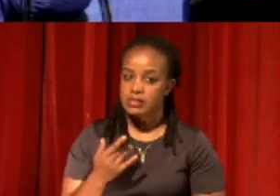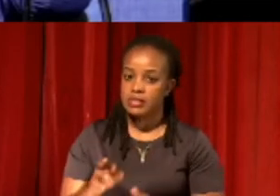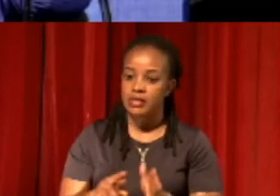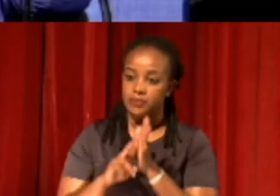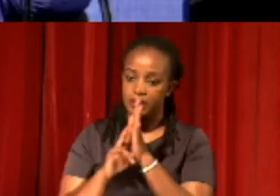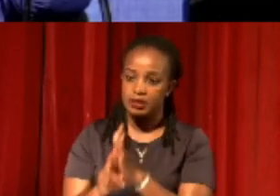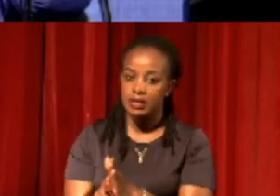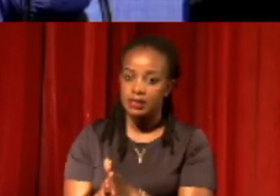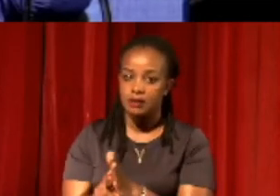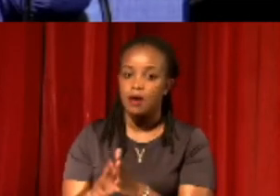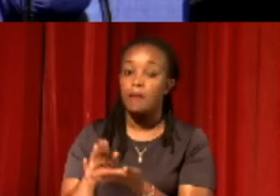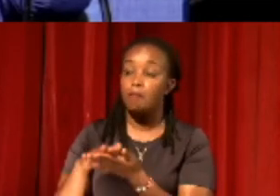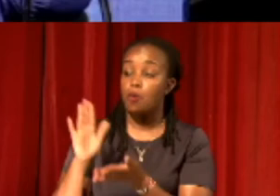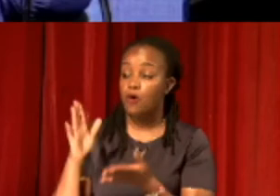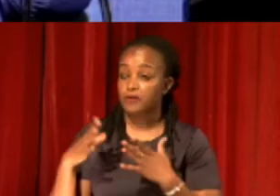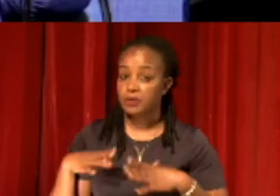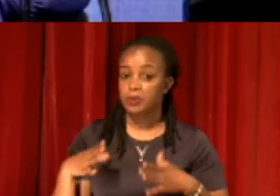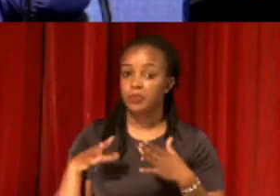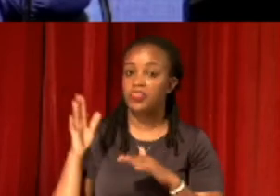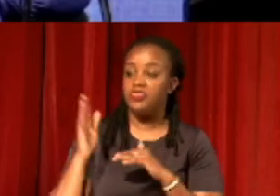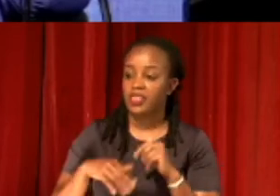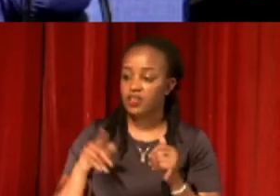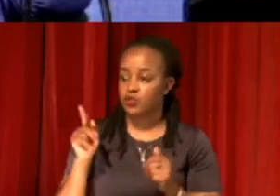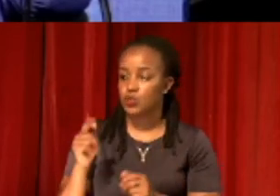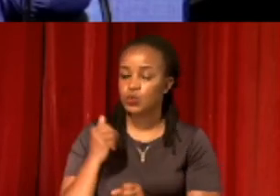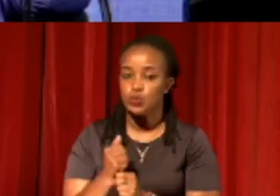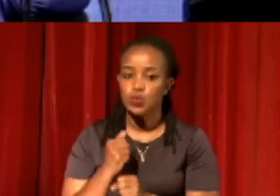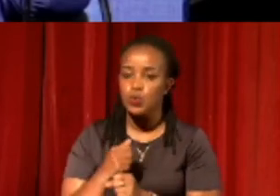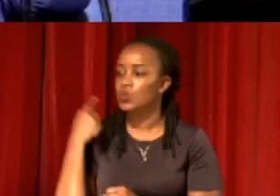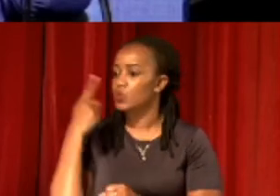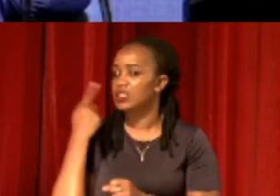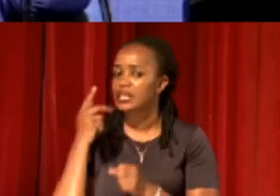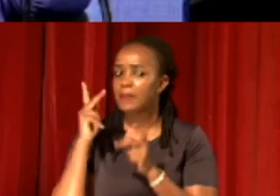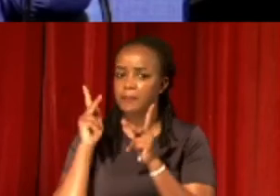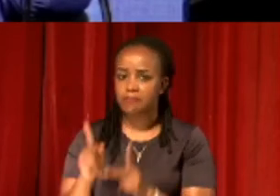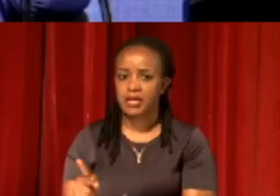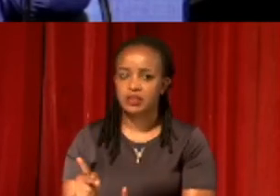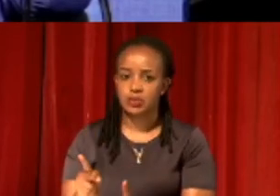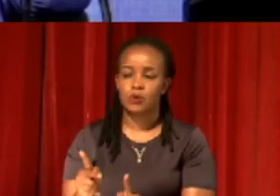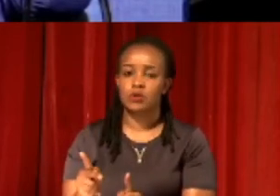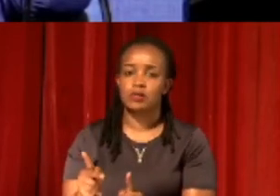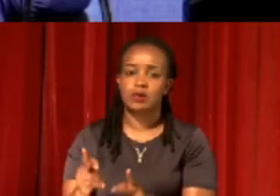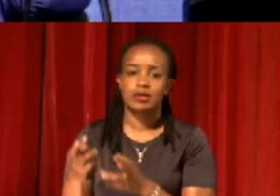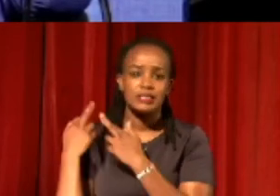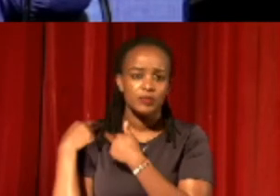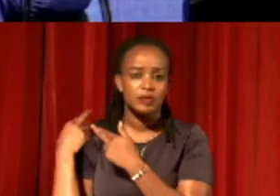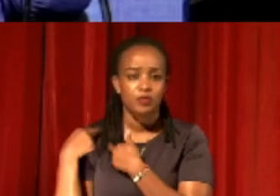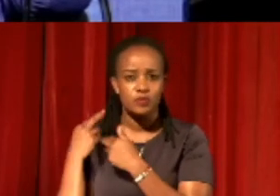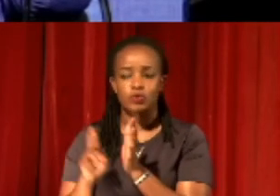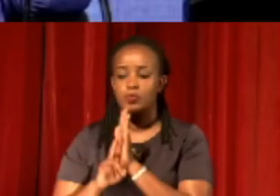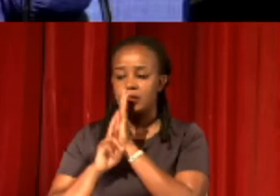of these people than you do. Mm-hmm. Who is best placed in terms of representation for these musicians?